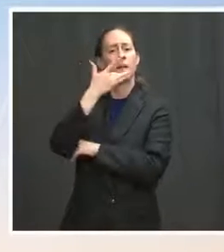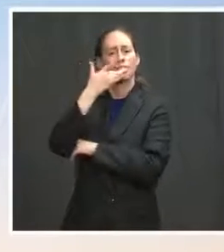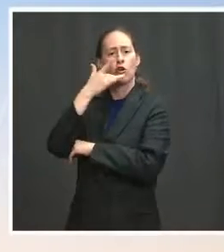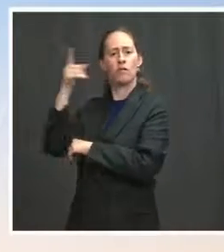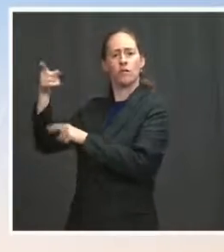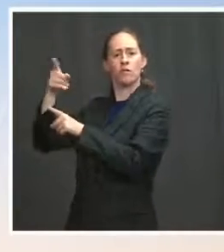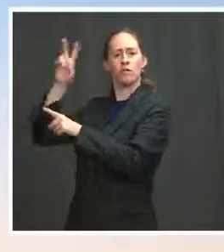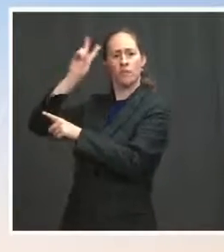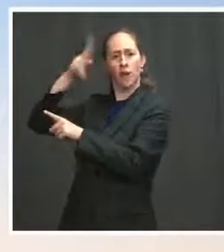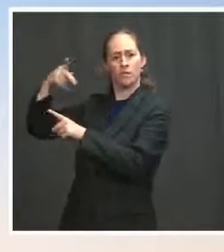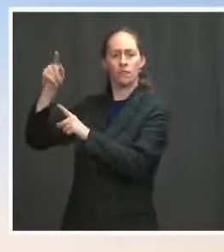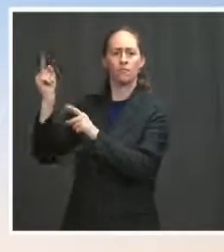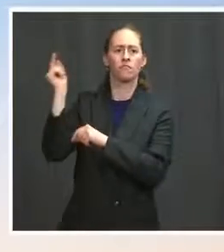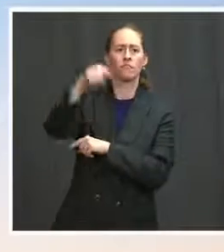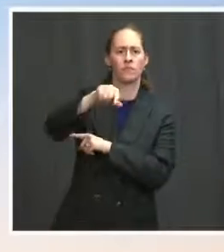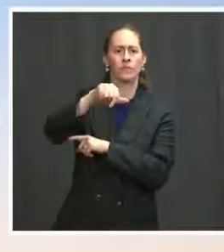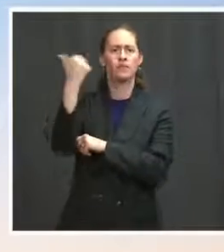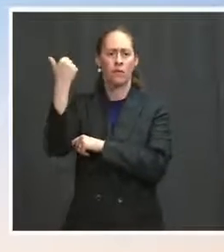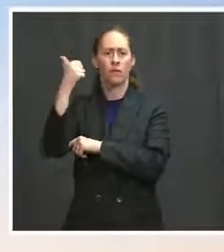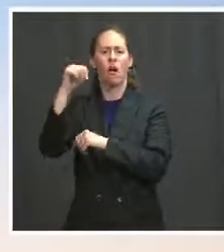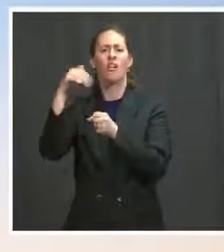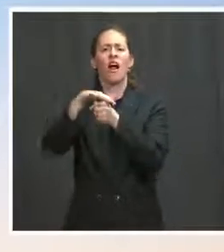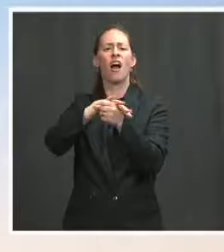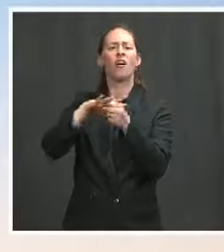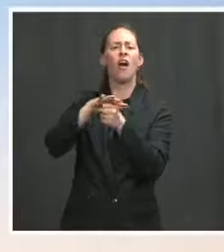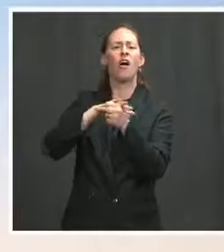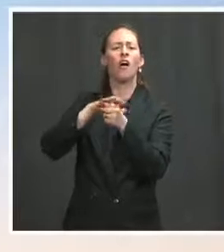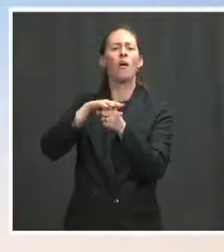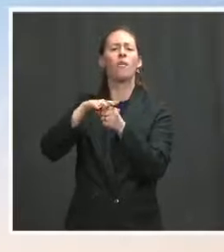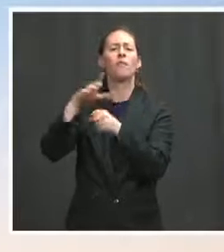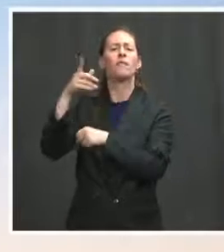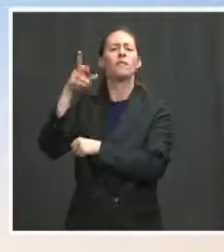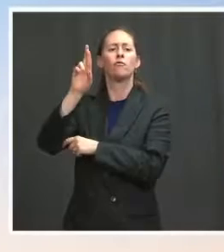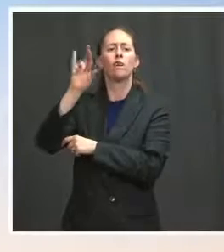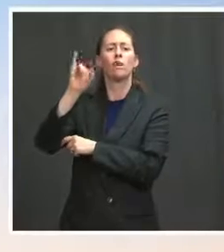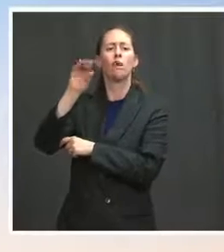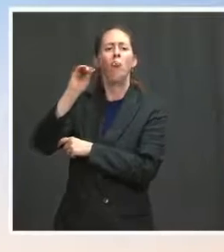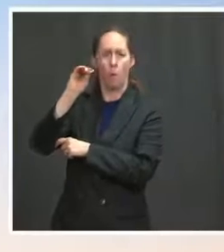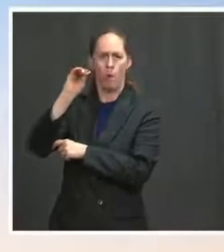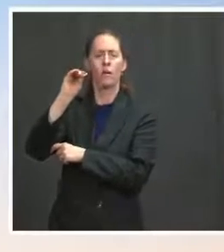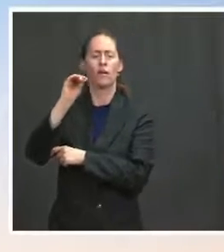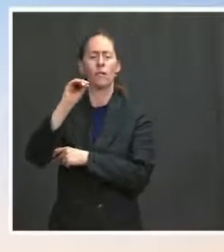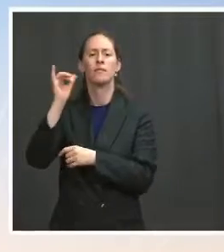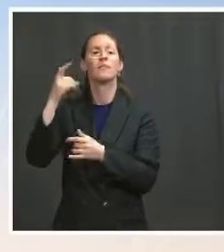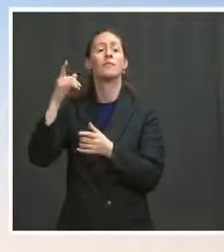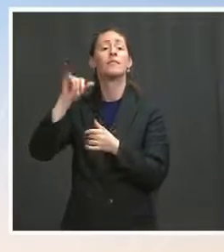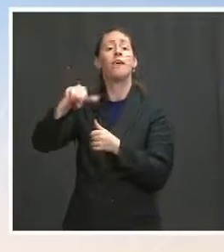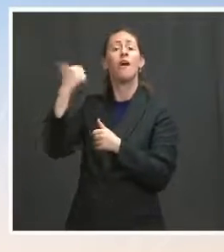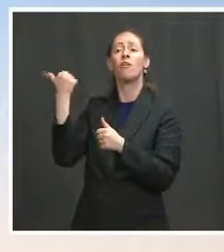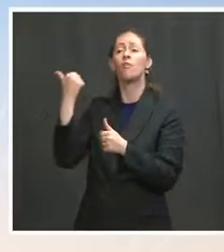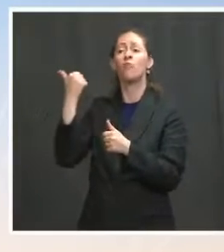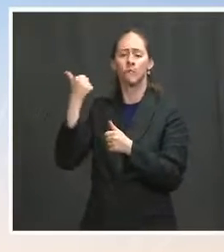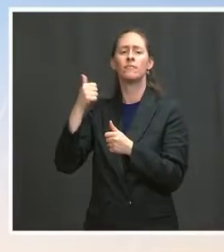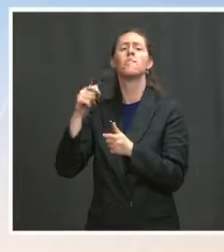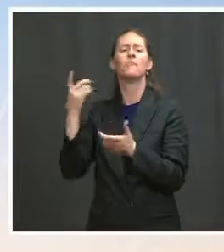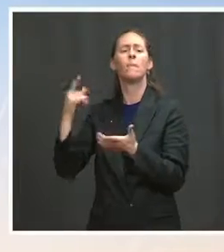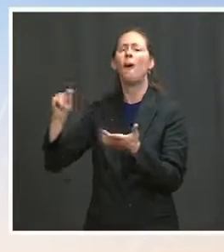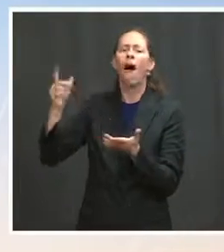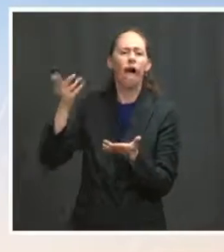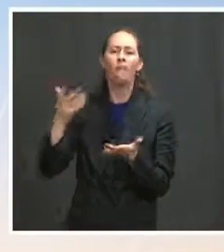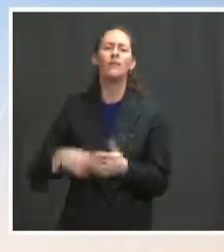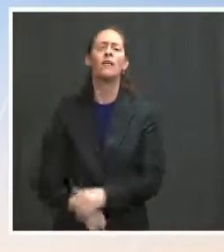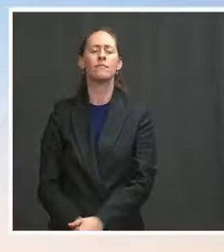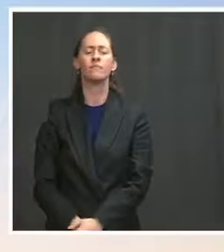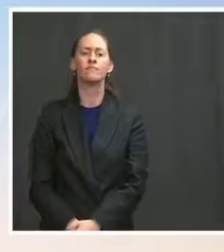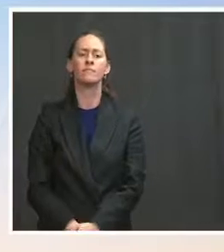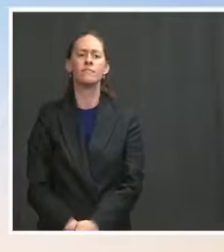Rio sector or the Rio Grande area. Any response to that? And secondly, was there any communication between the vice president's office that